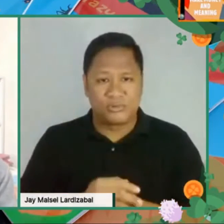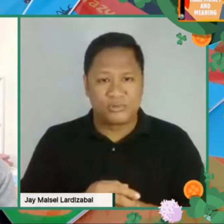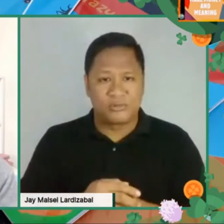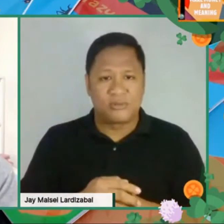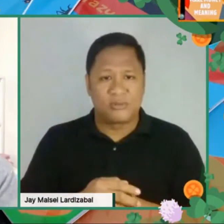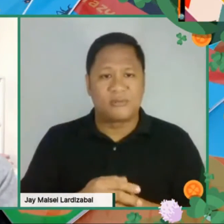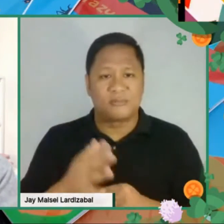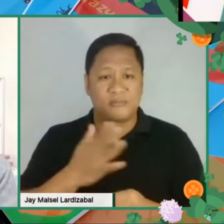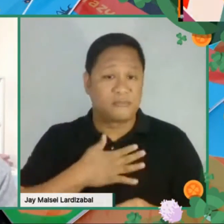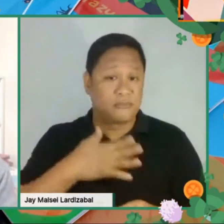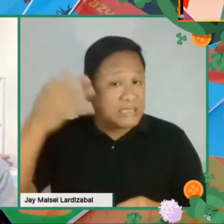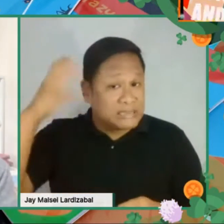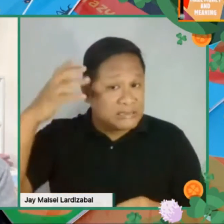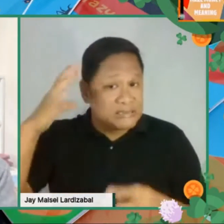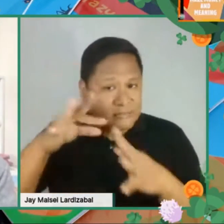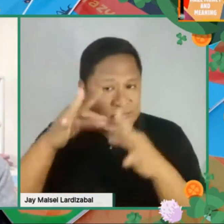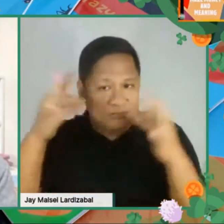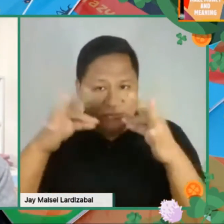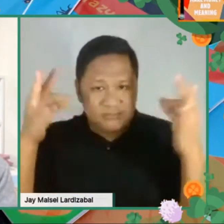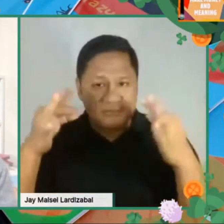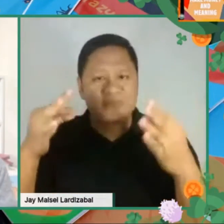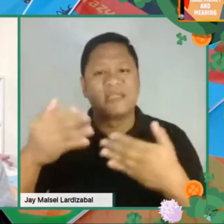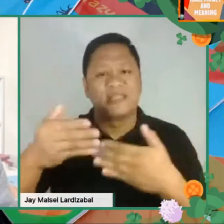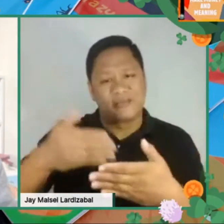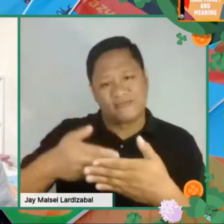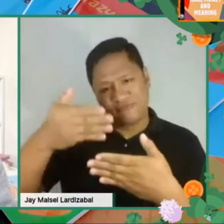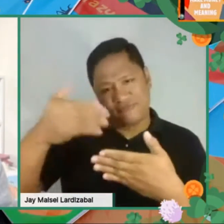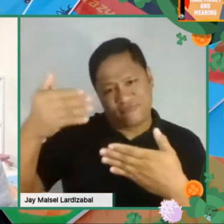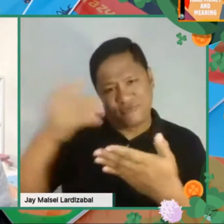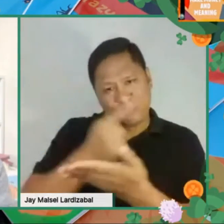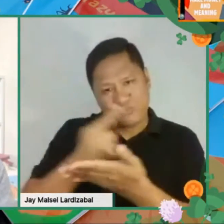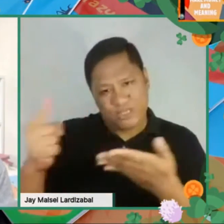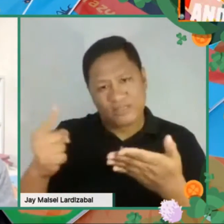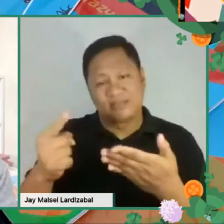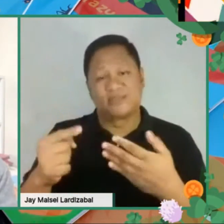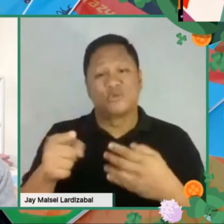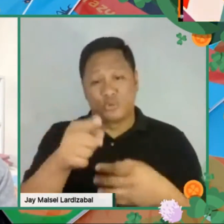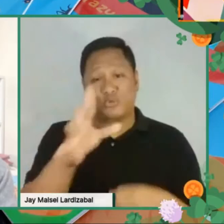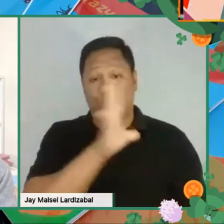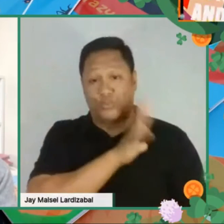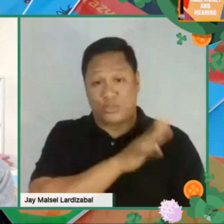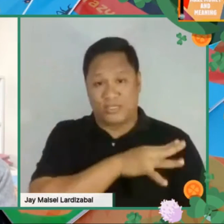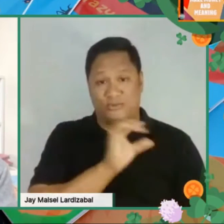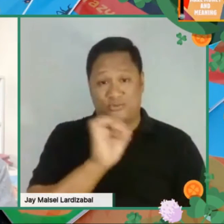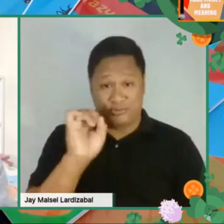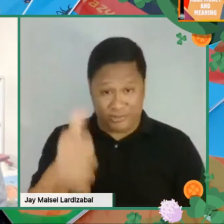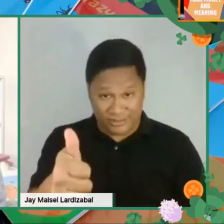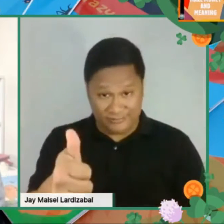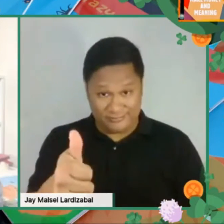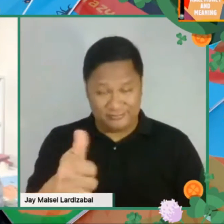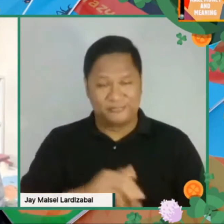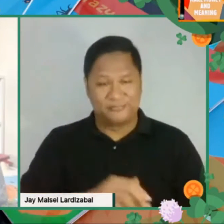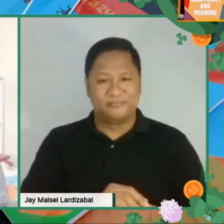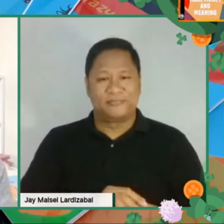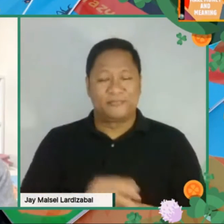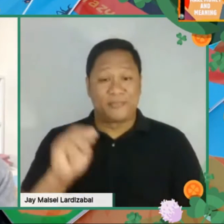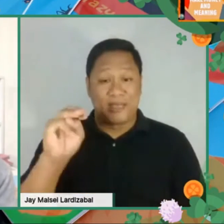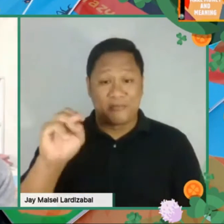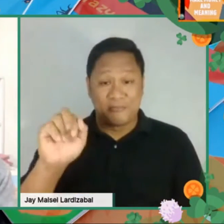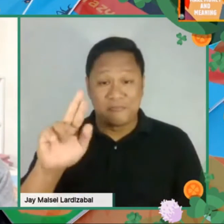Cat, within the next few days. So, abangan mo. Yeah. Marlon is one